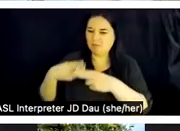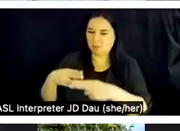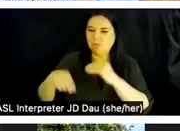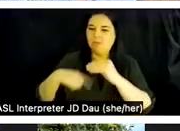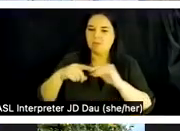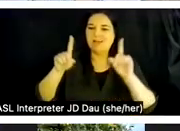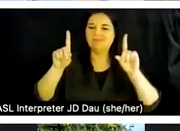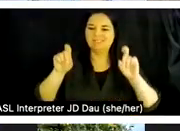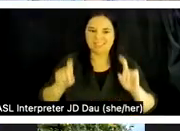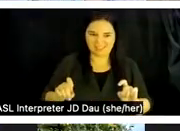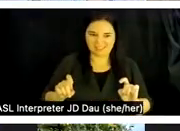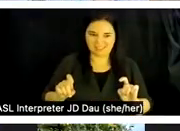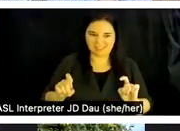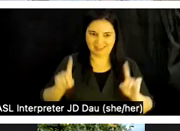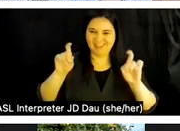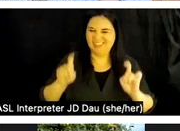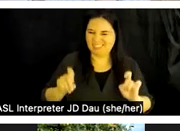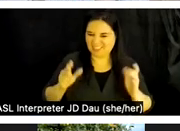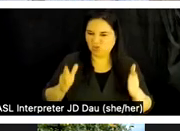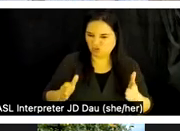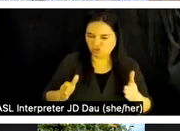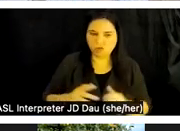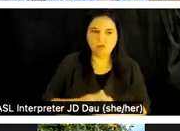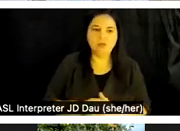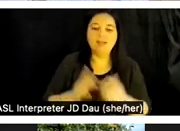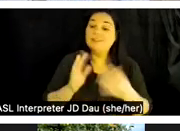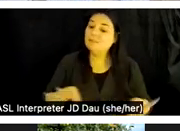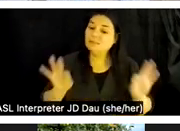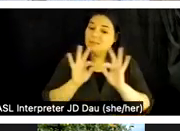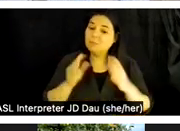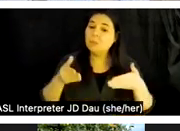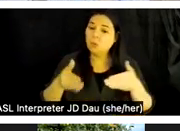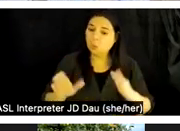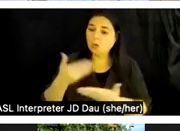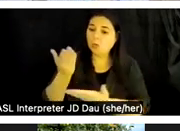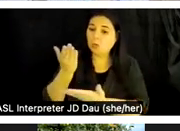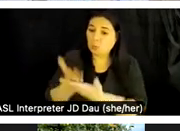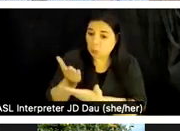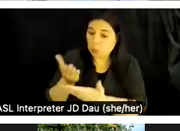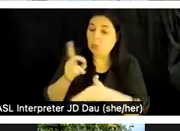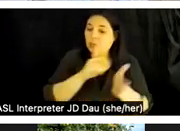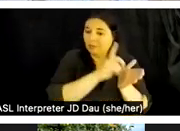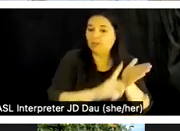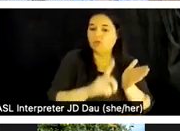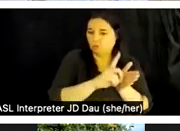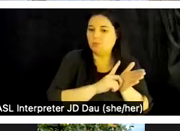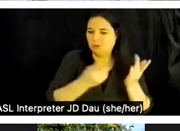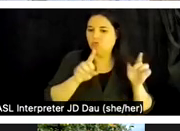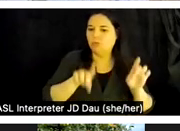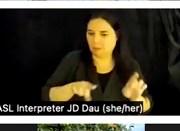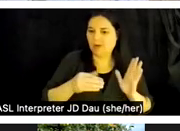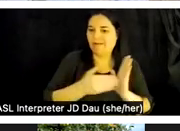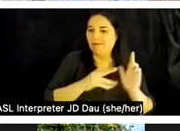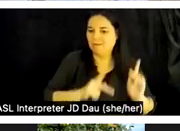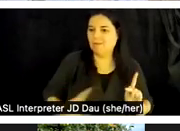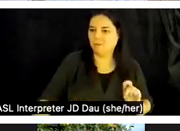So it's a very important way to prove discrimination against an